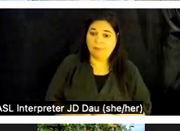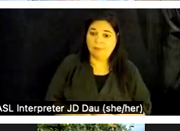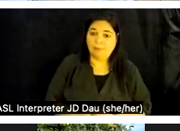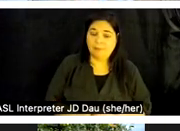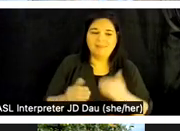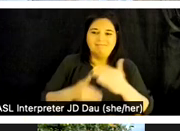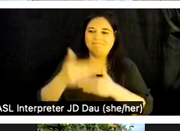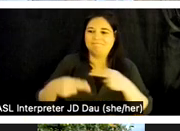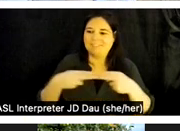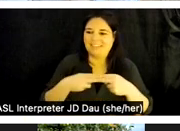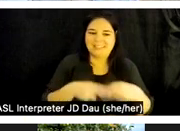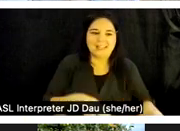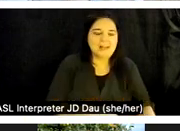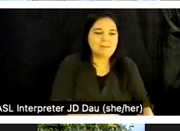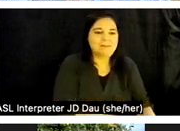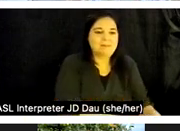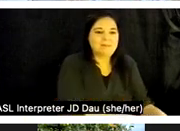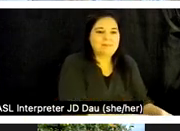Next slide.